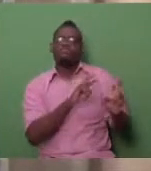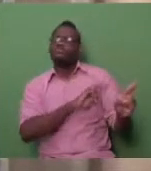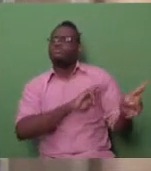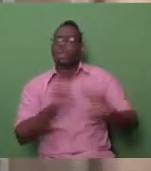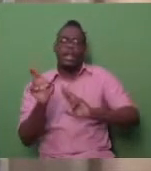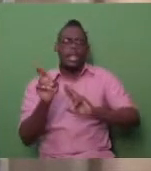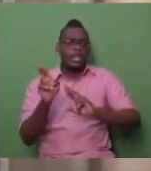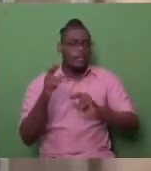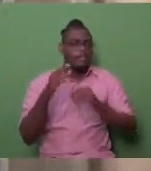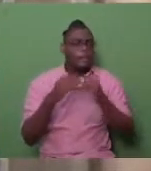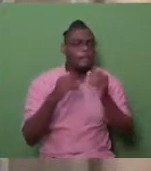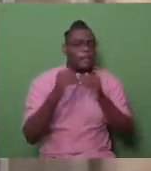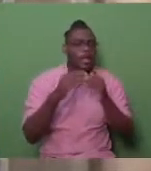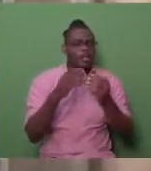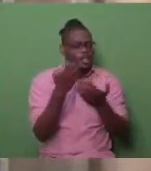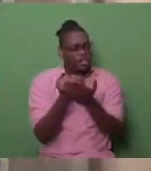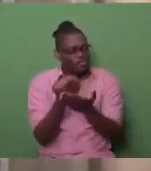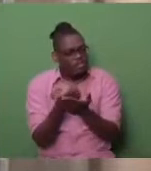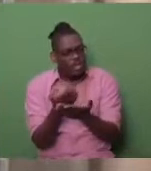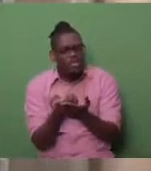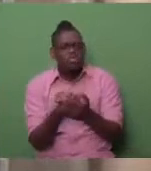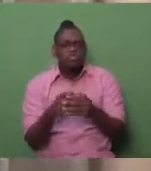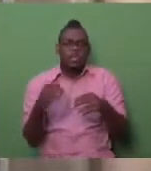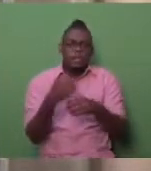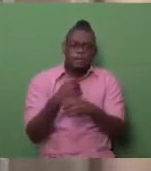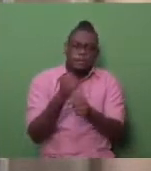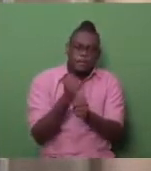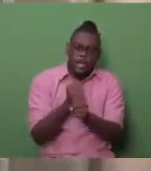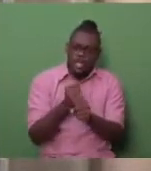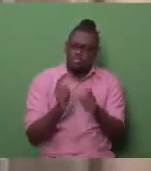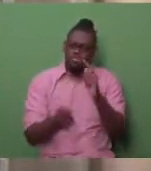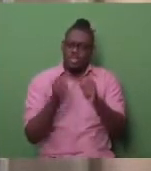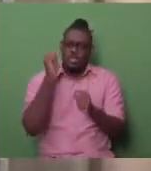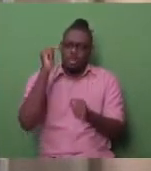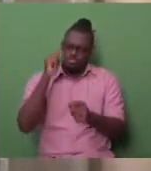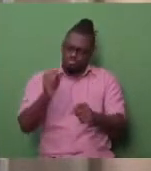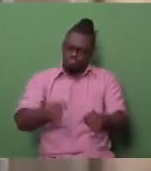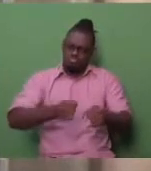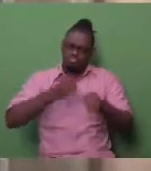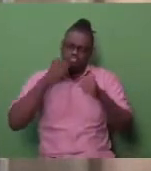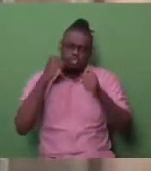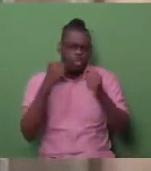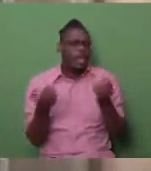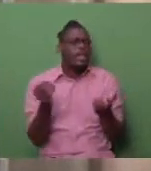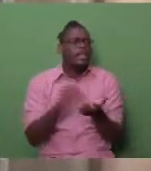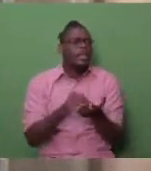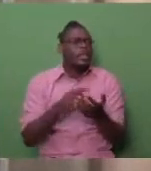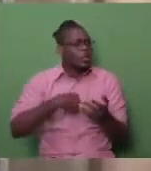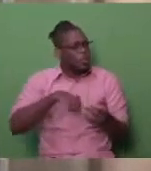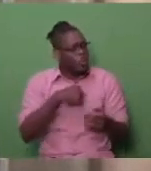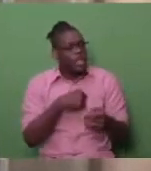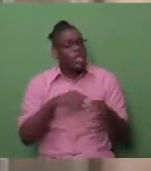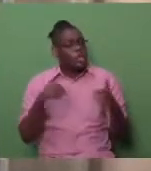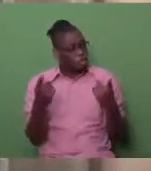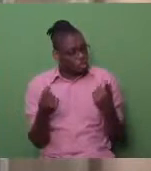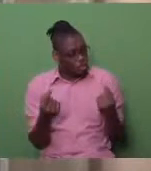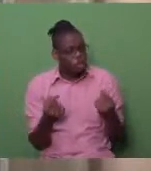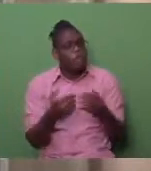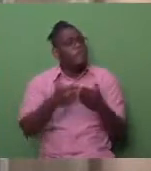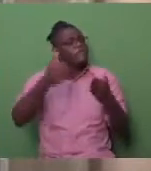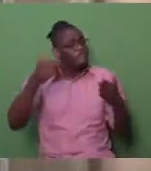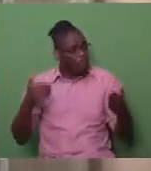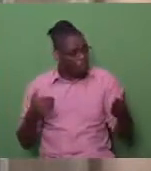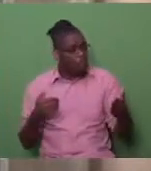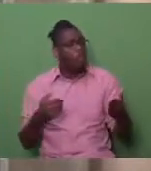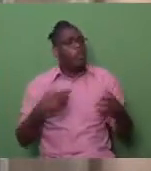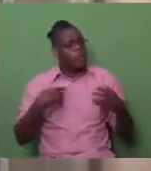did it before, and we are ready to get the job done again. Unlike this government, whose only idea is to tax, tax, tax,